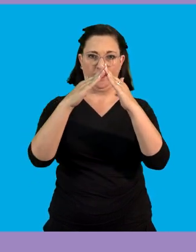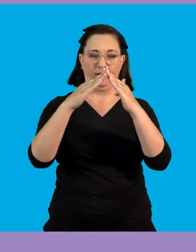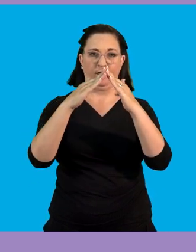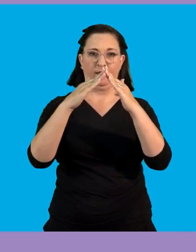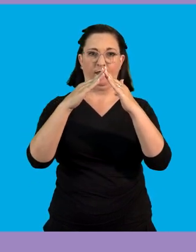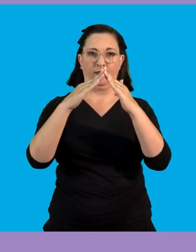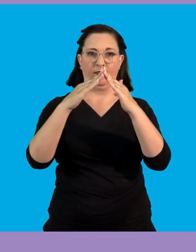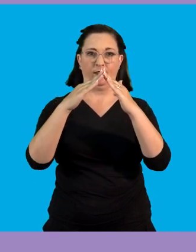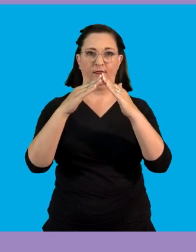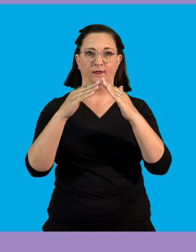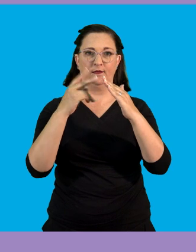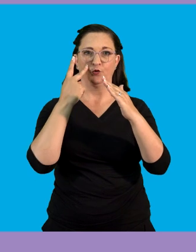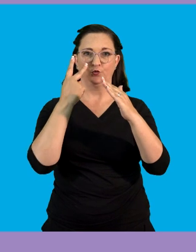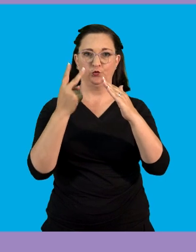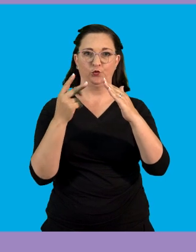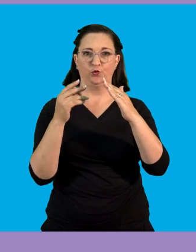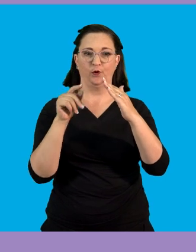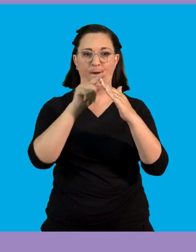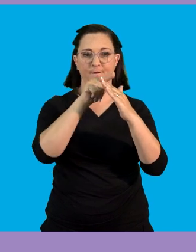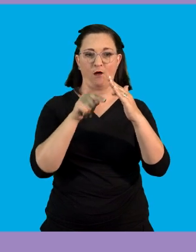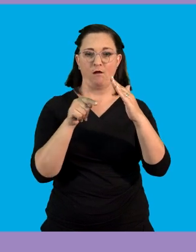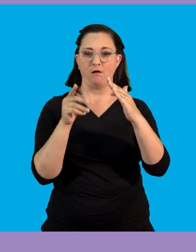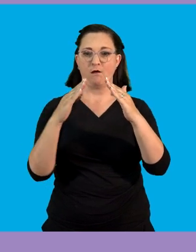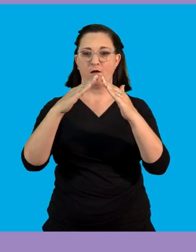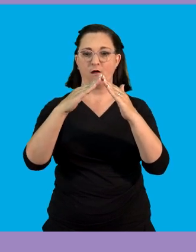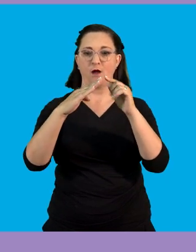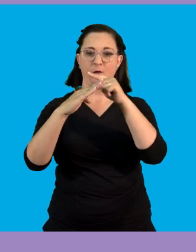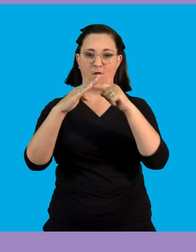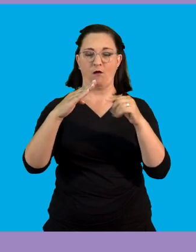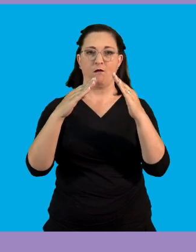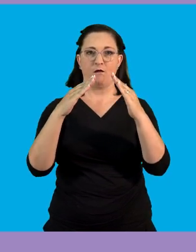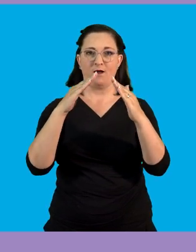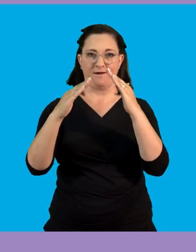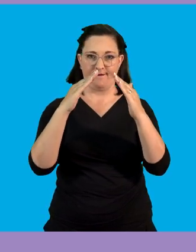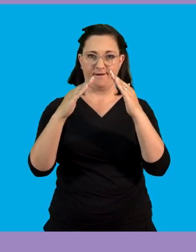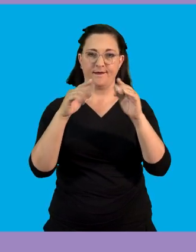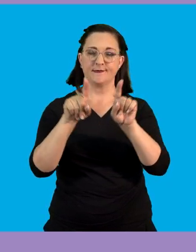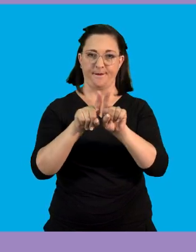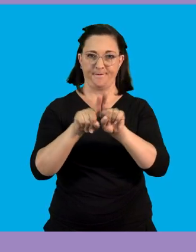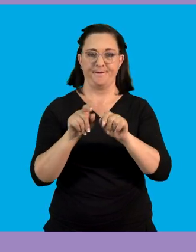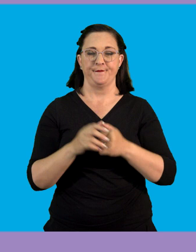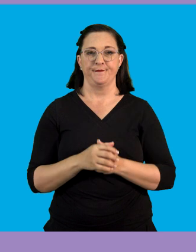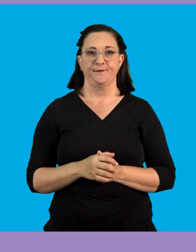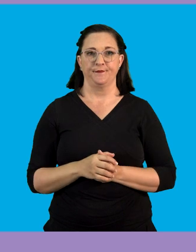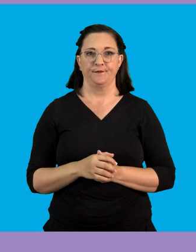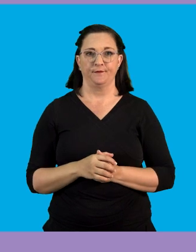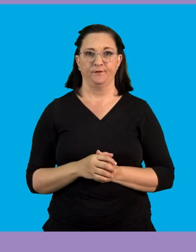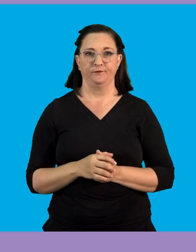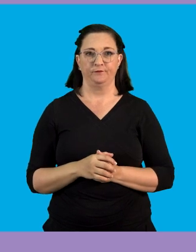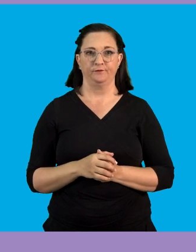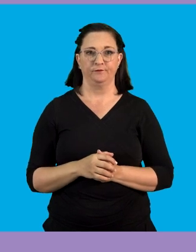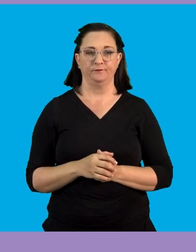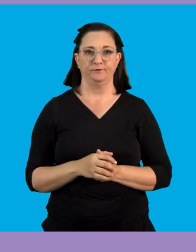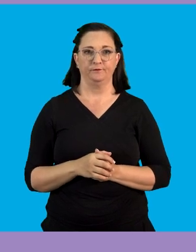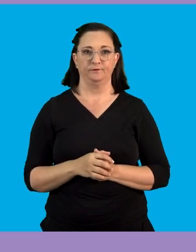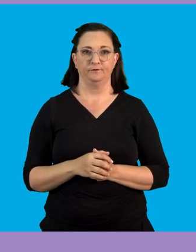that are joined together. And when you look at them, they have a marking that is the same, and therefore that makes those